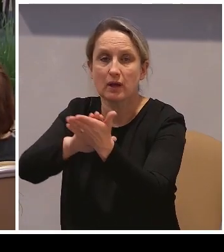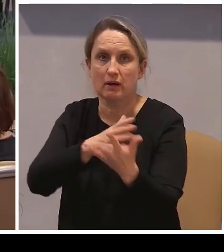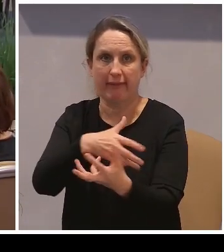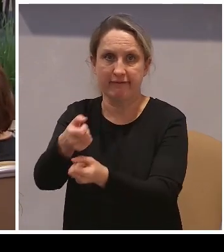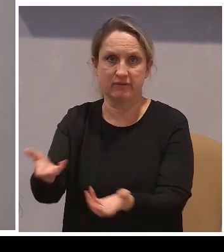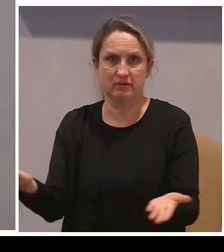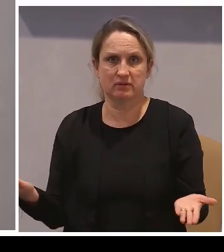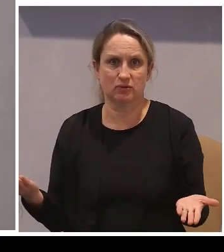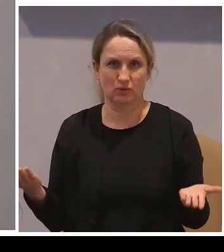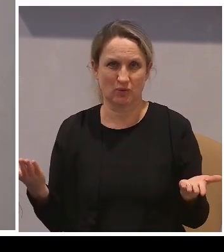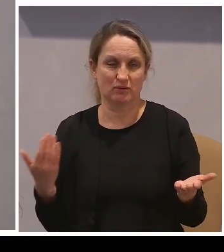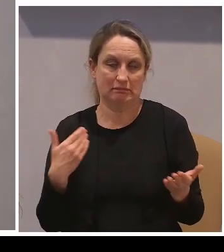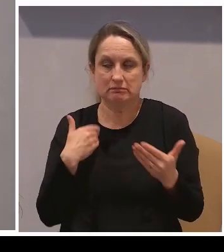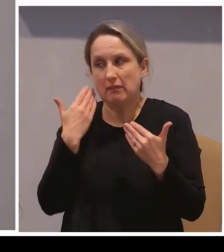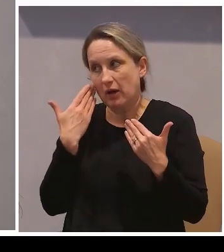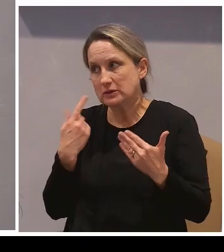Indeed. Unfortunately,